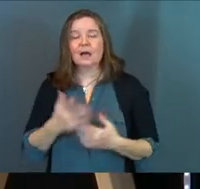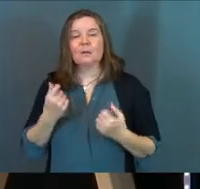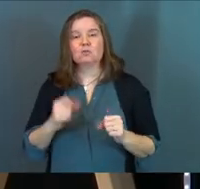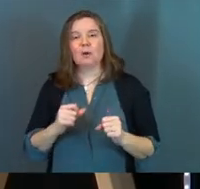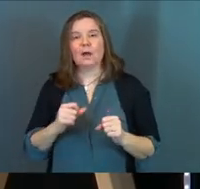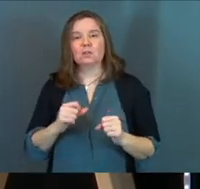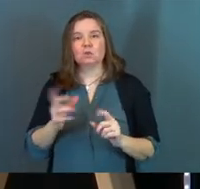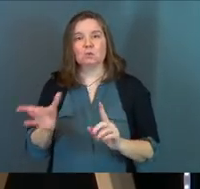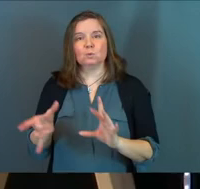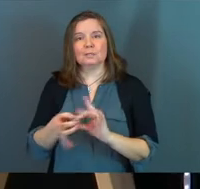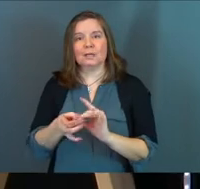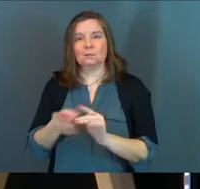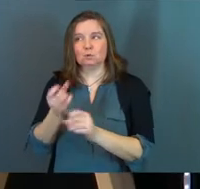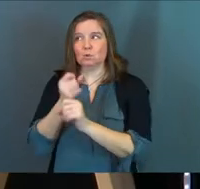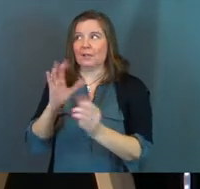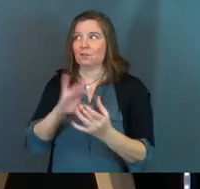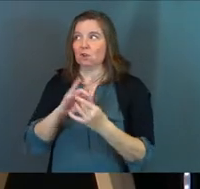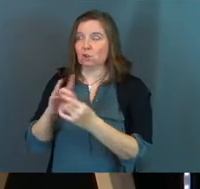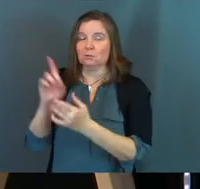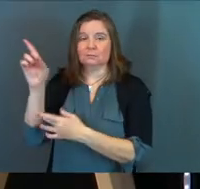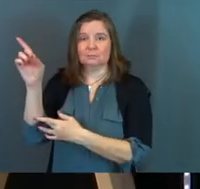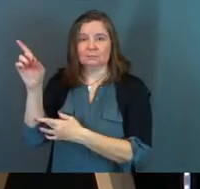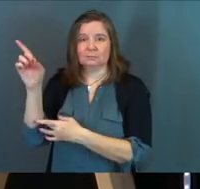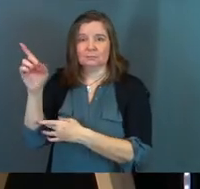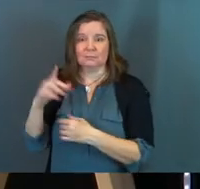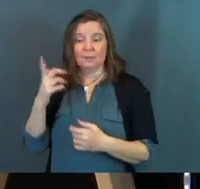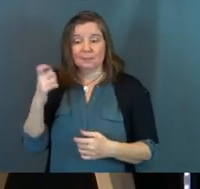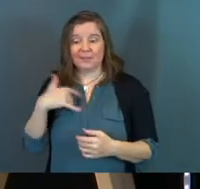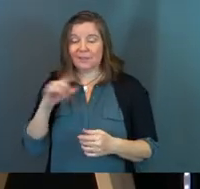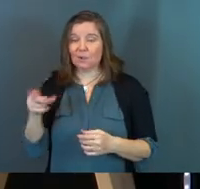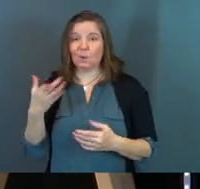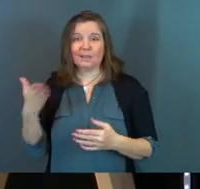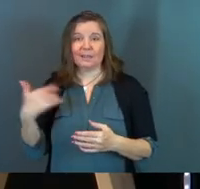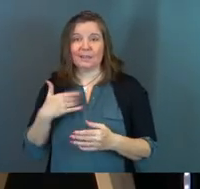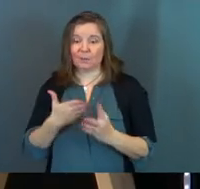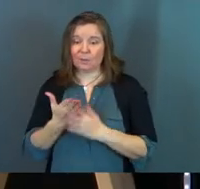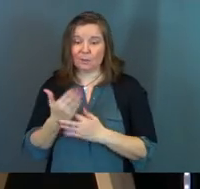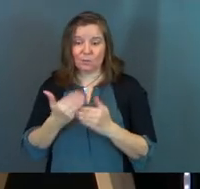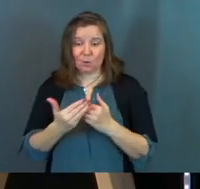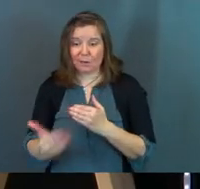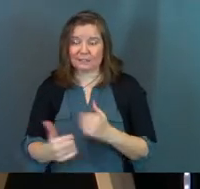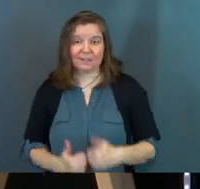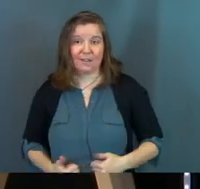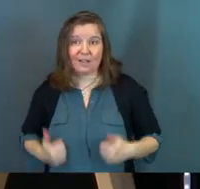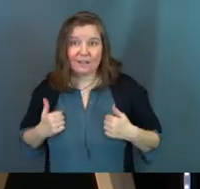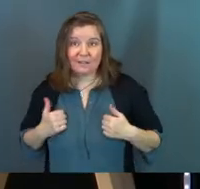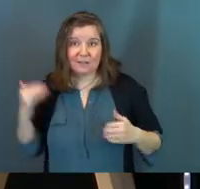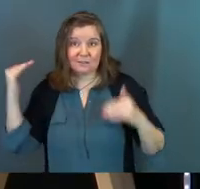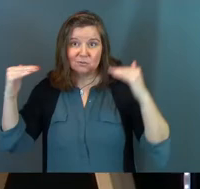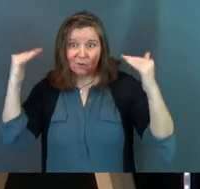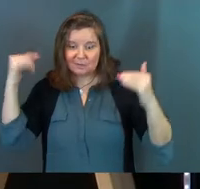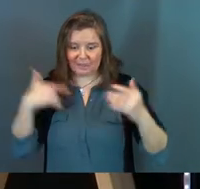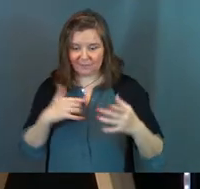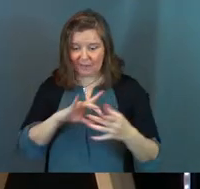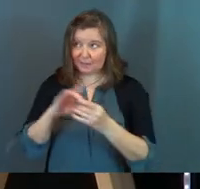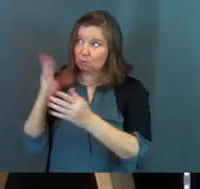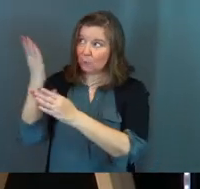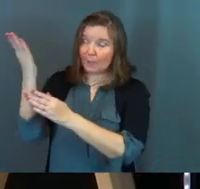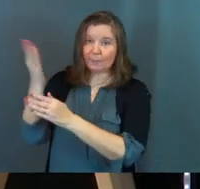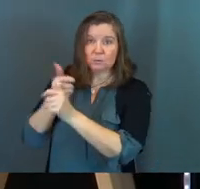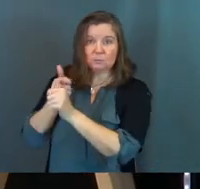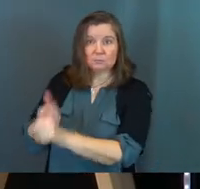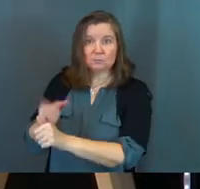I'm trying to attach them to the Savior. Because that's the only thing that will get them through the rest of their life. Is that if I attach them to